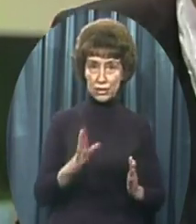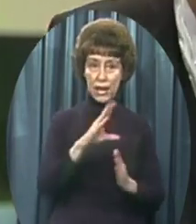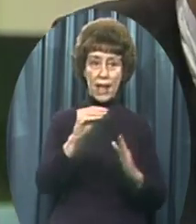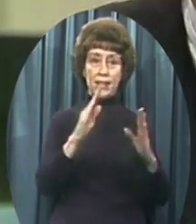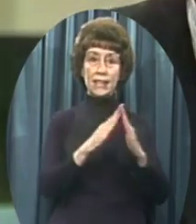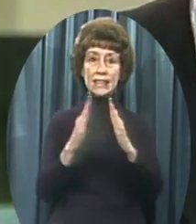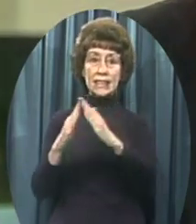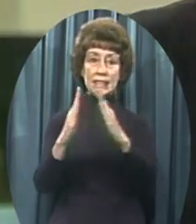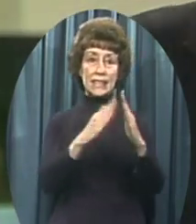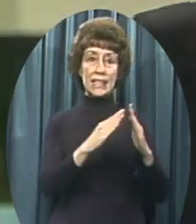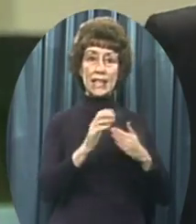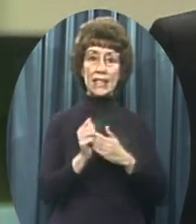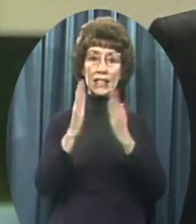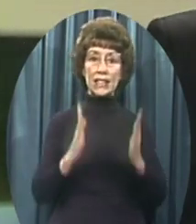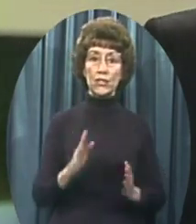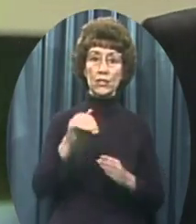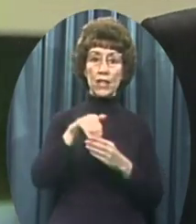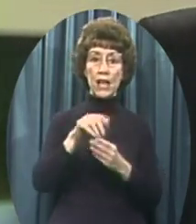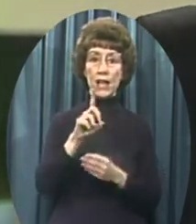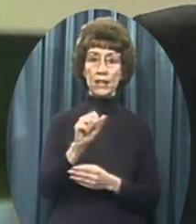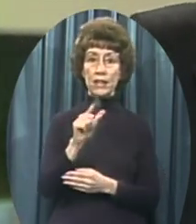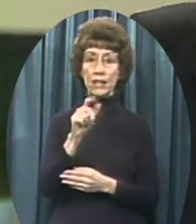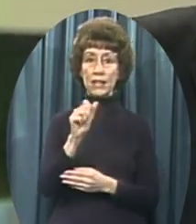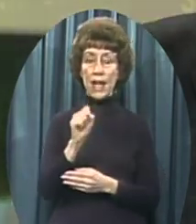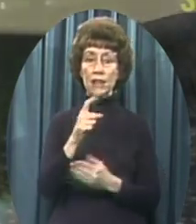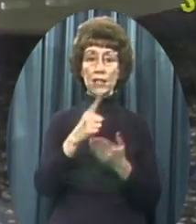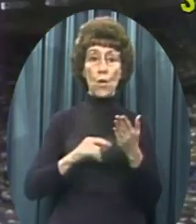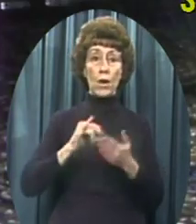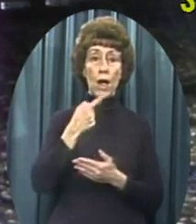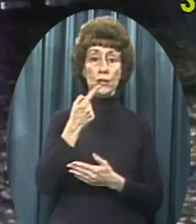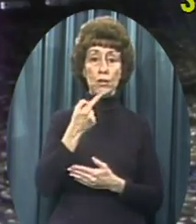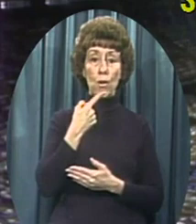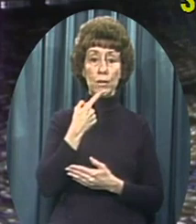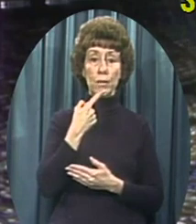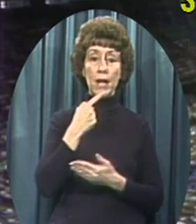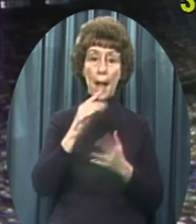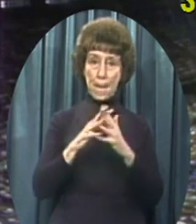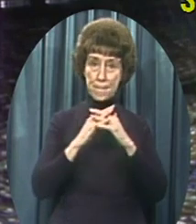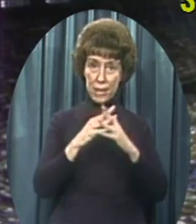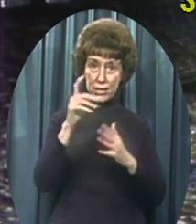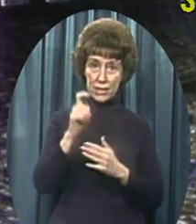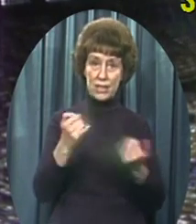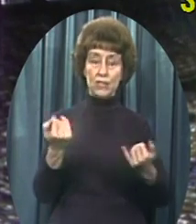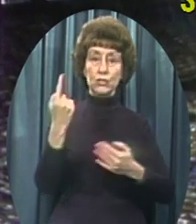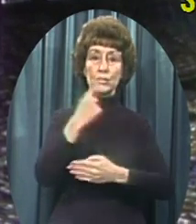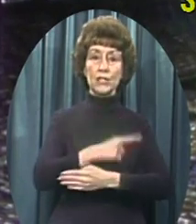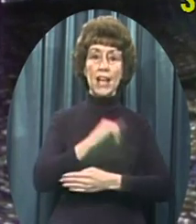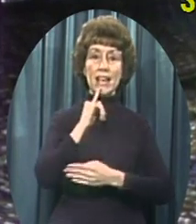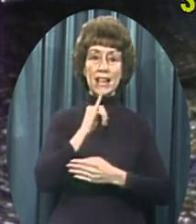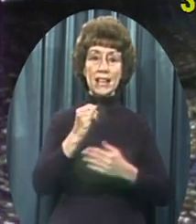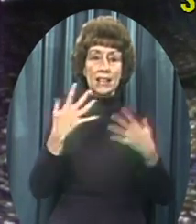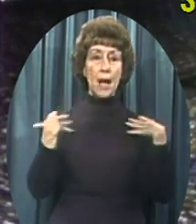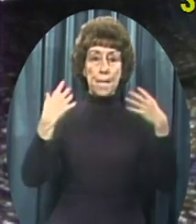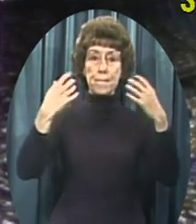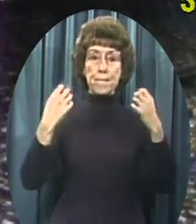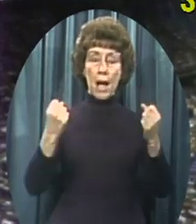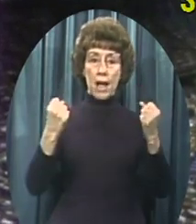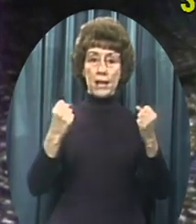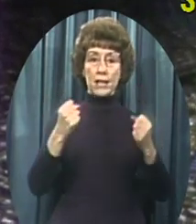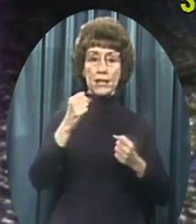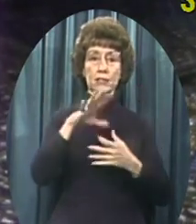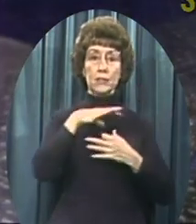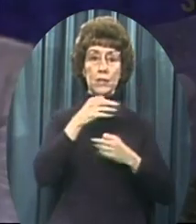Dallas. And I told them that what America really needs today is a mighty spiritual